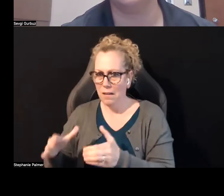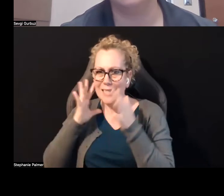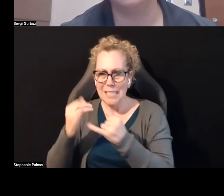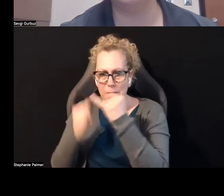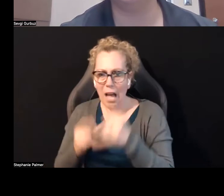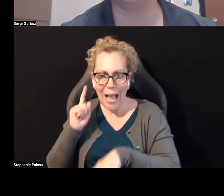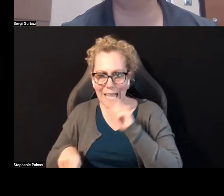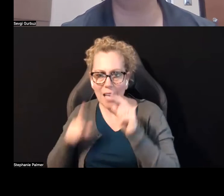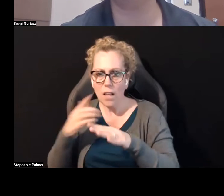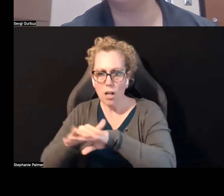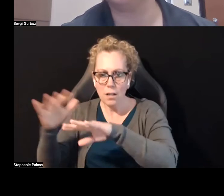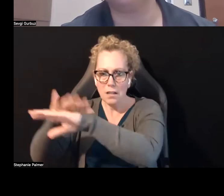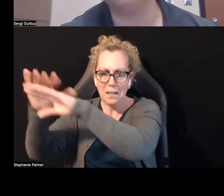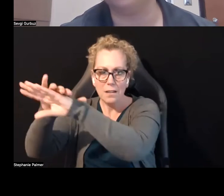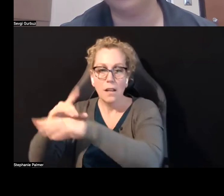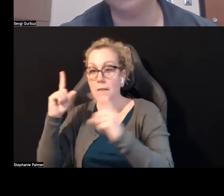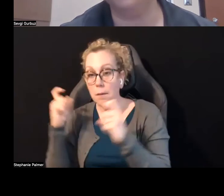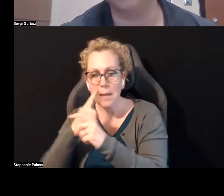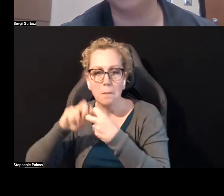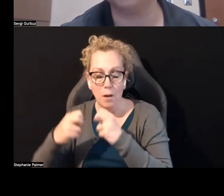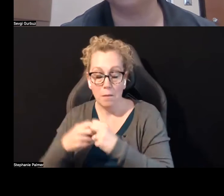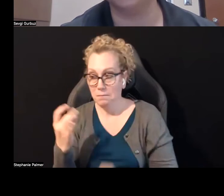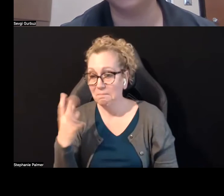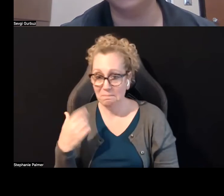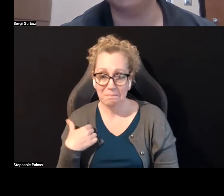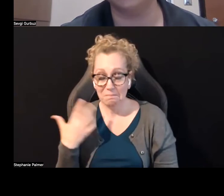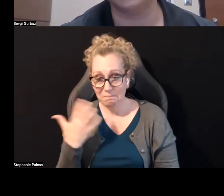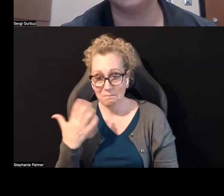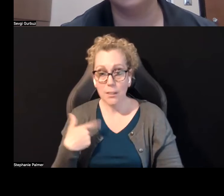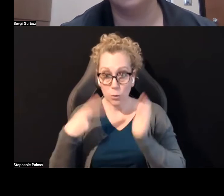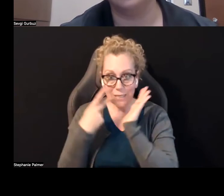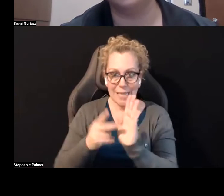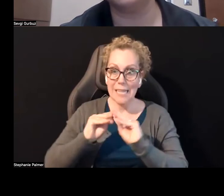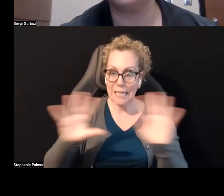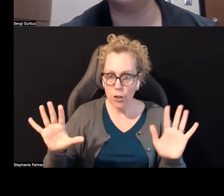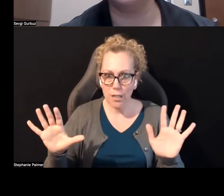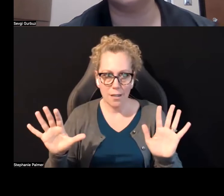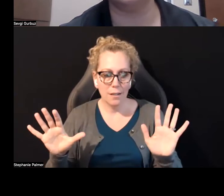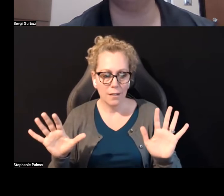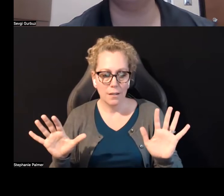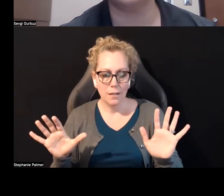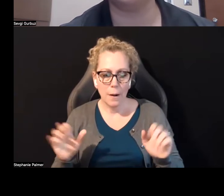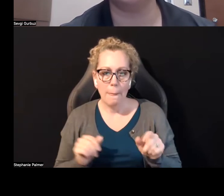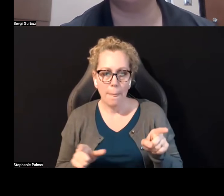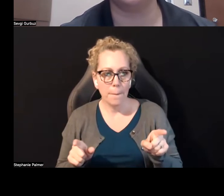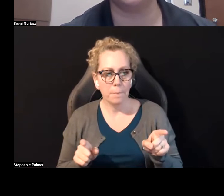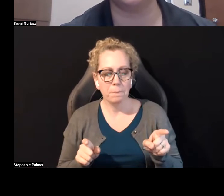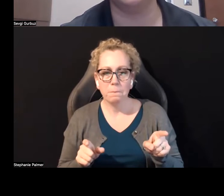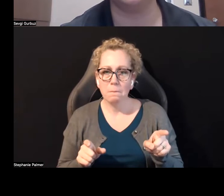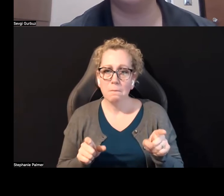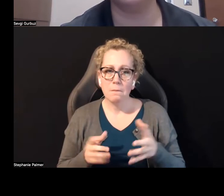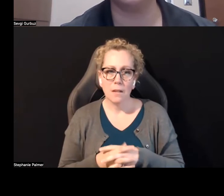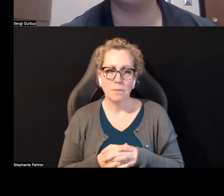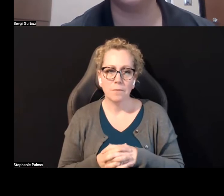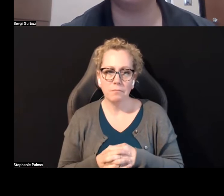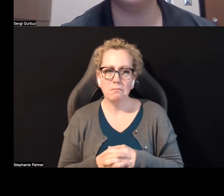right? The complexity of the problem, I feel, is revealed in these images. And I feel that even without going further,